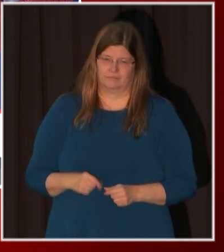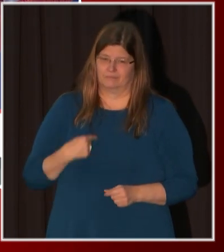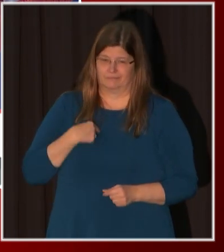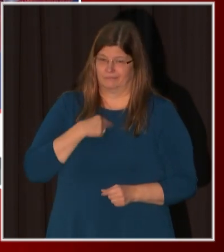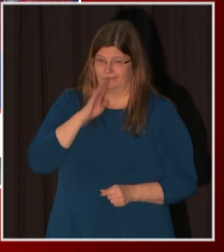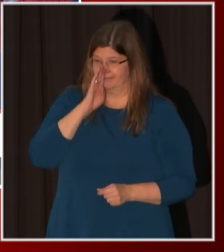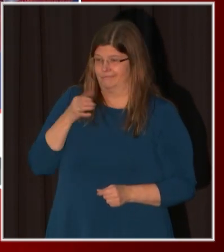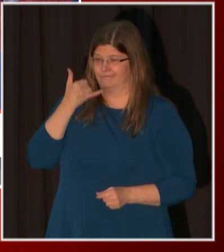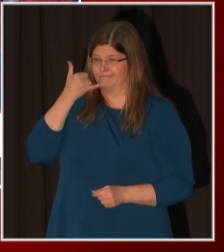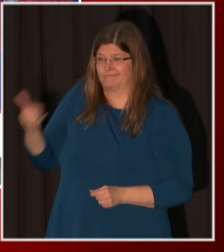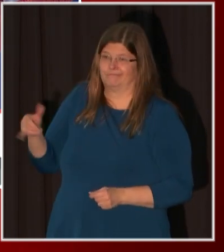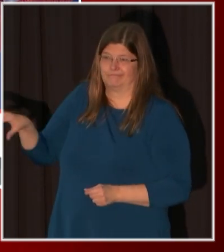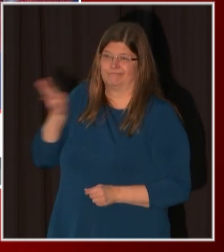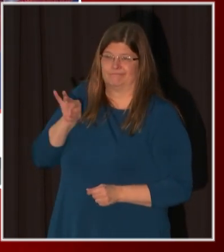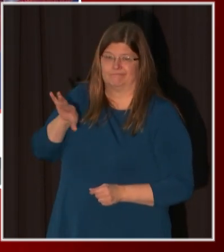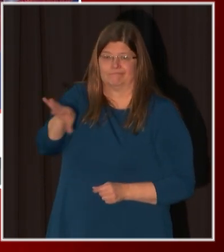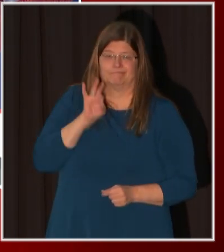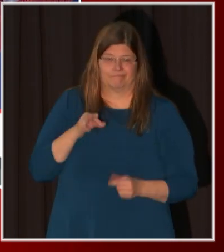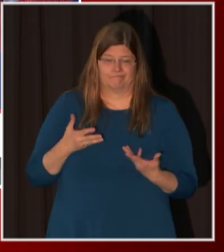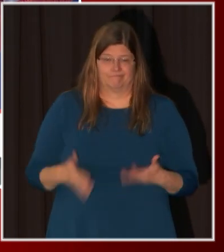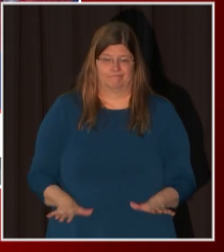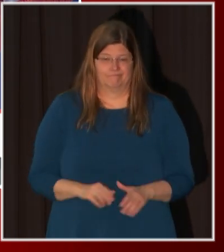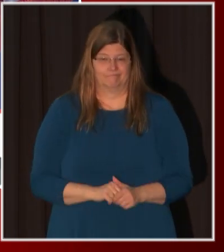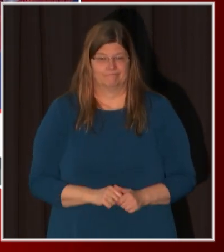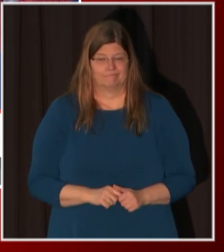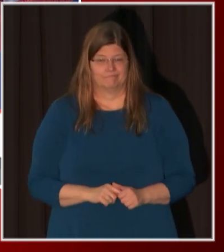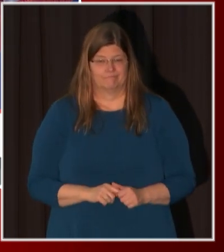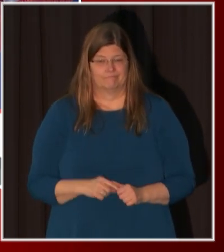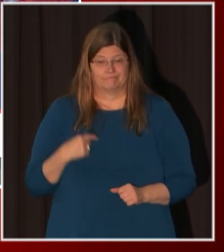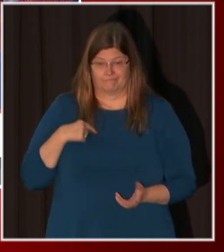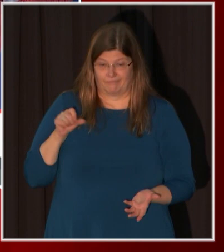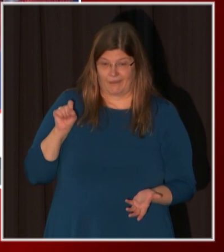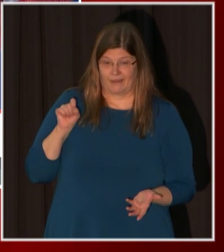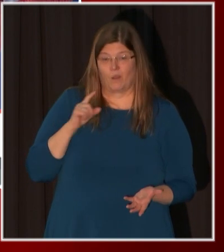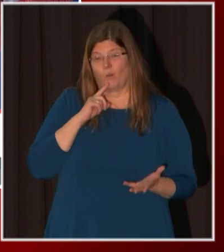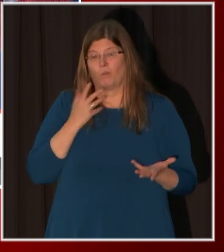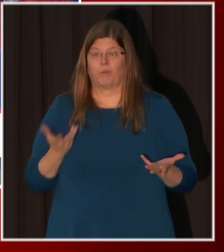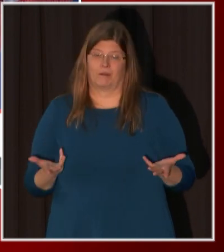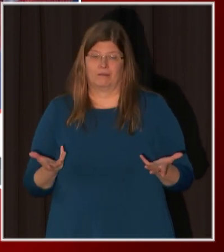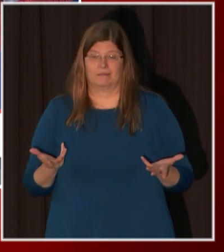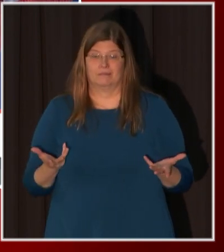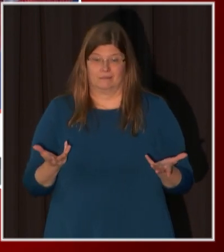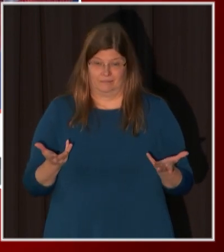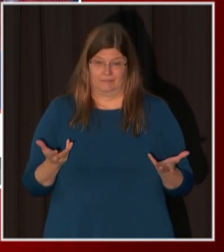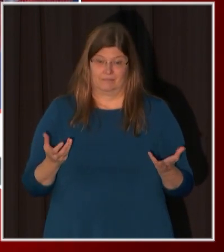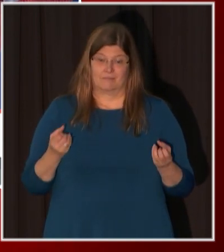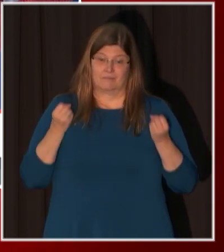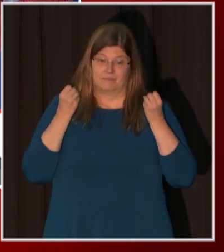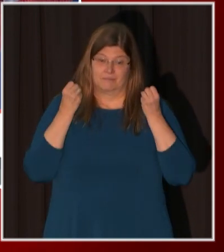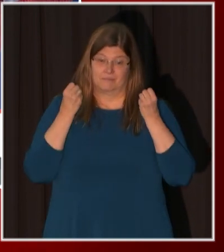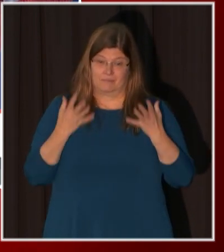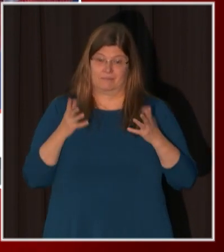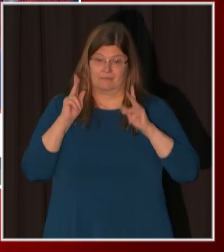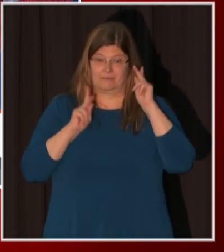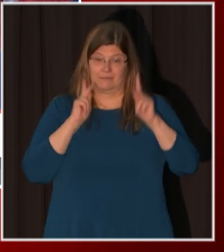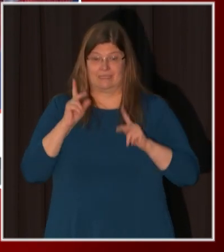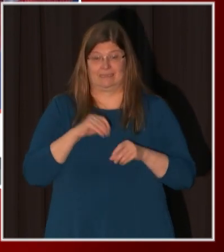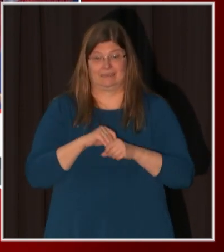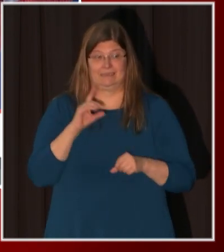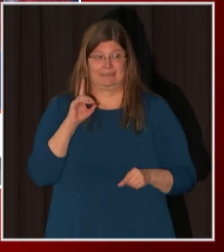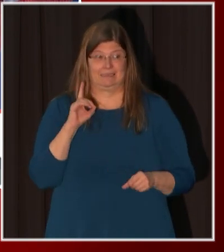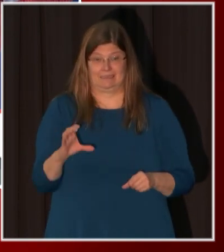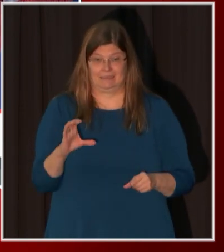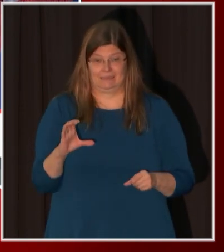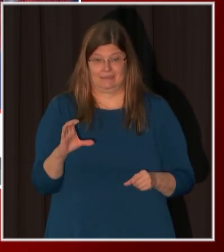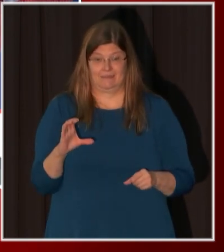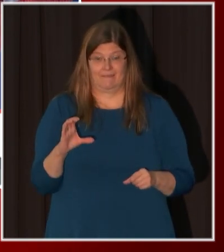and I asked them if a lot of people in DC have had this experience. I'll send them a note